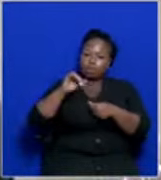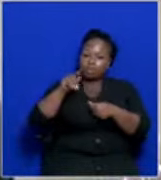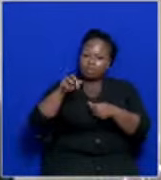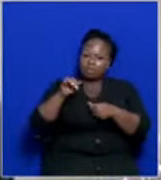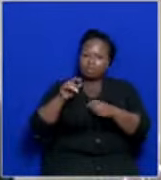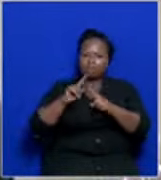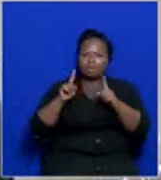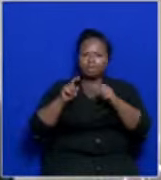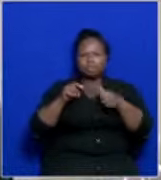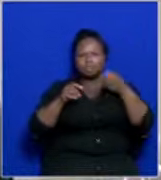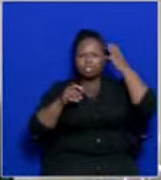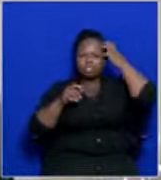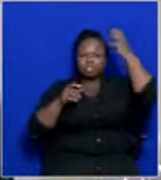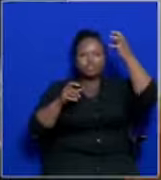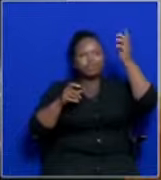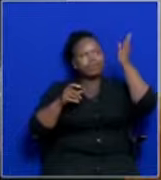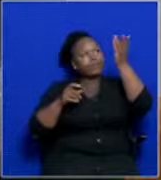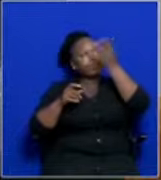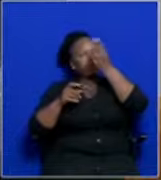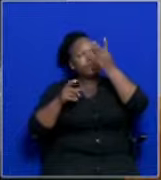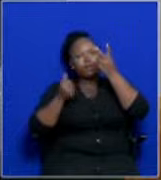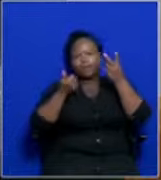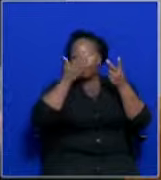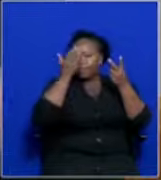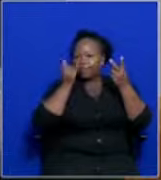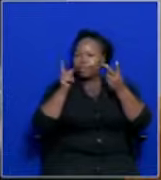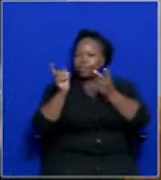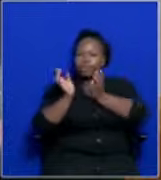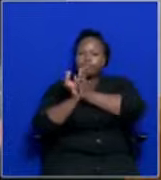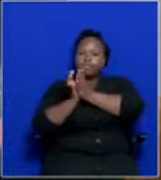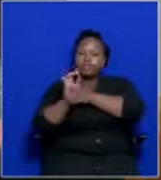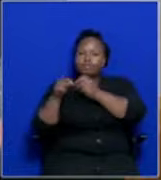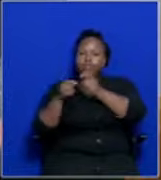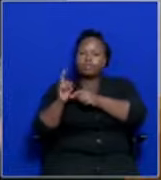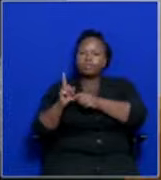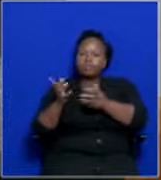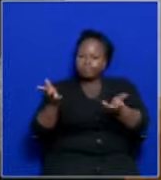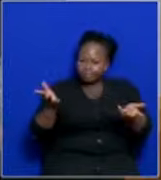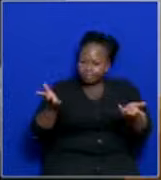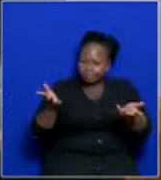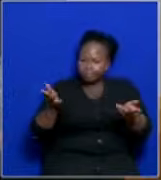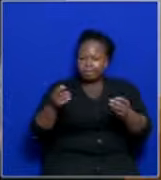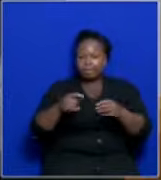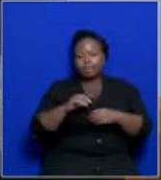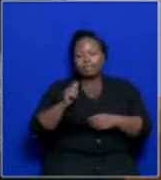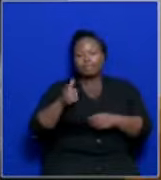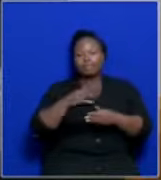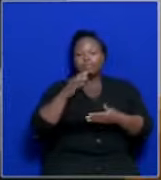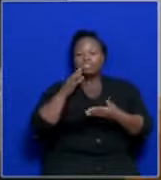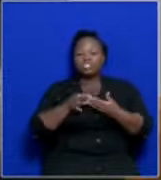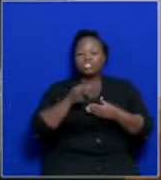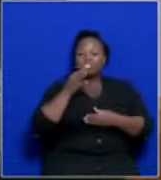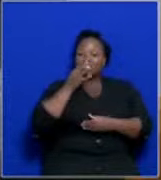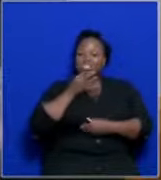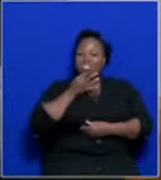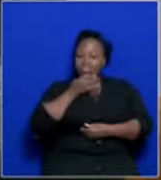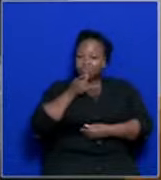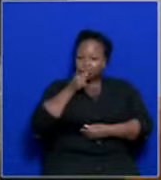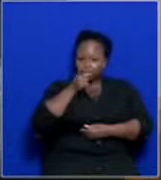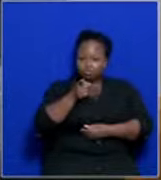know what those meetings were about. And the suggestion was that he was cozying up